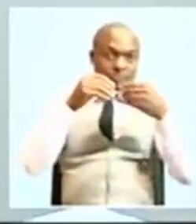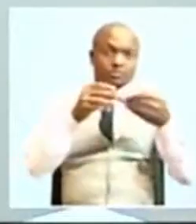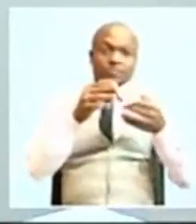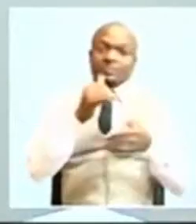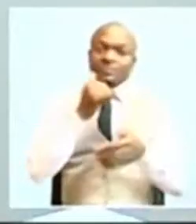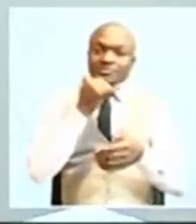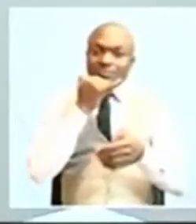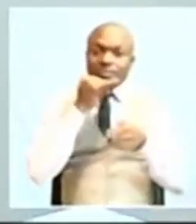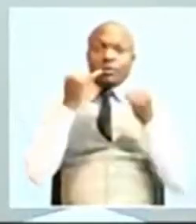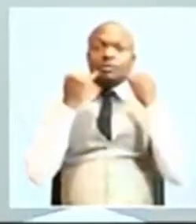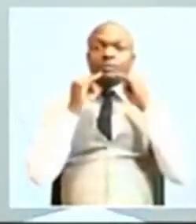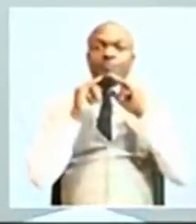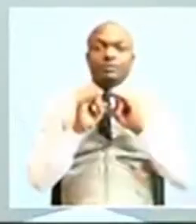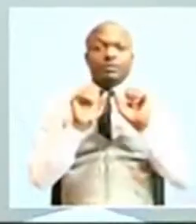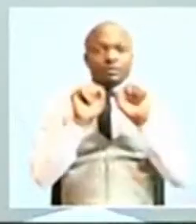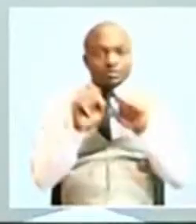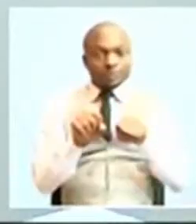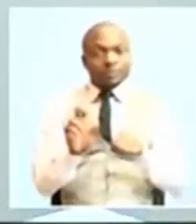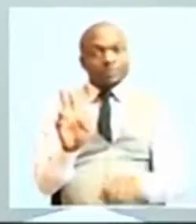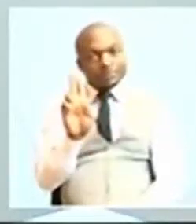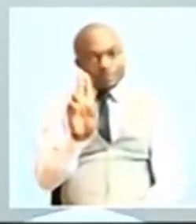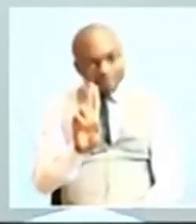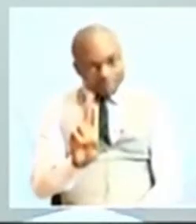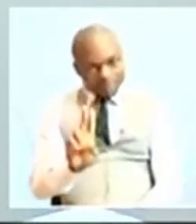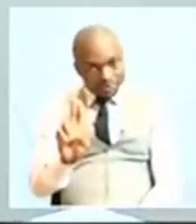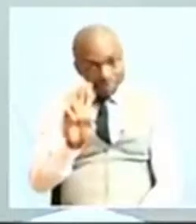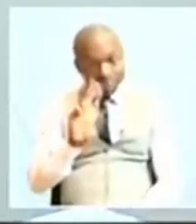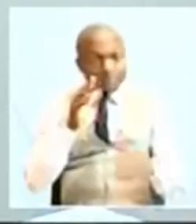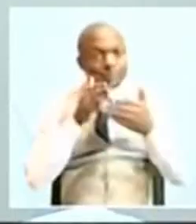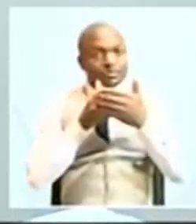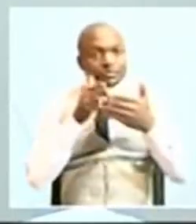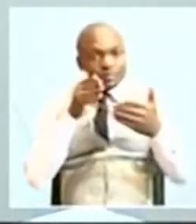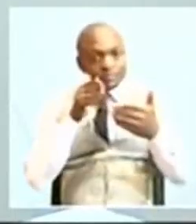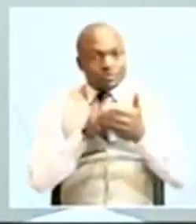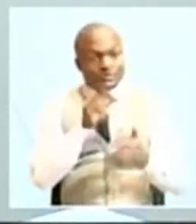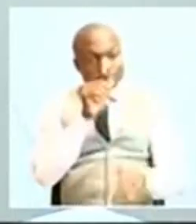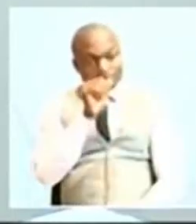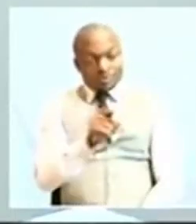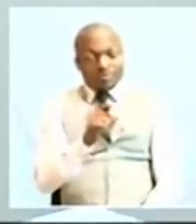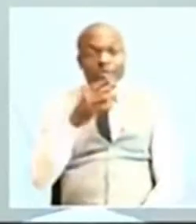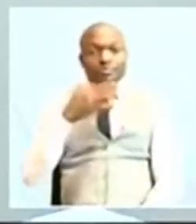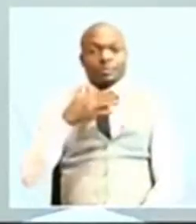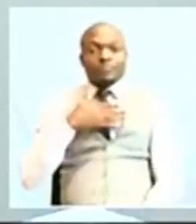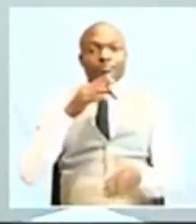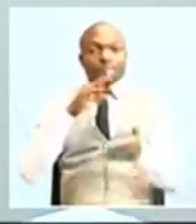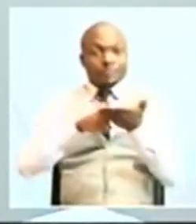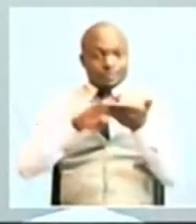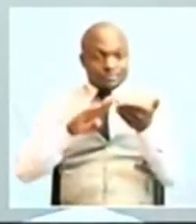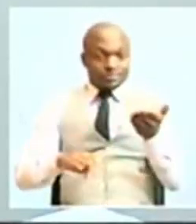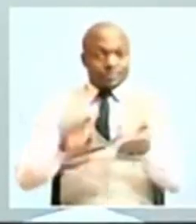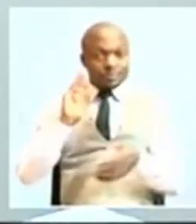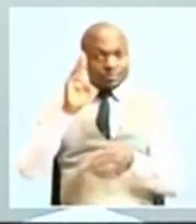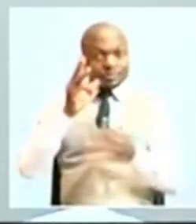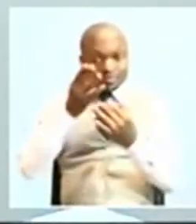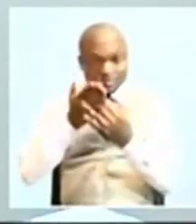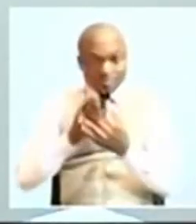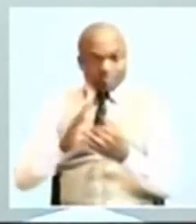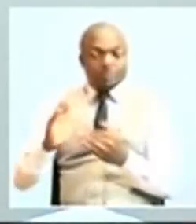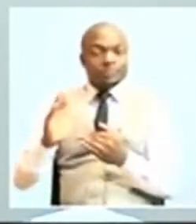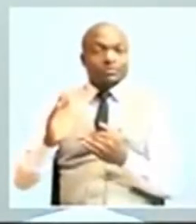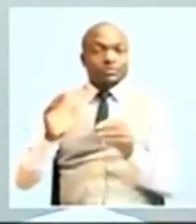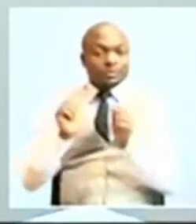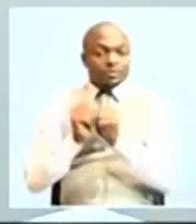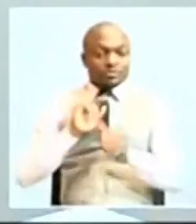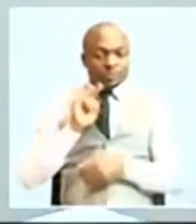information. It can be used against you. It is my belief that you are going to share with